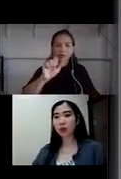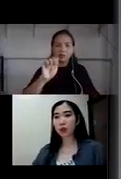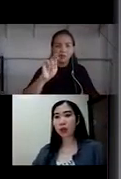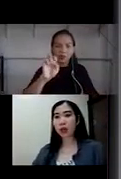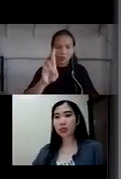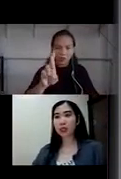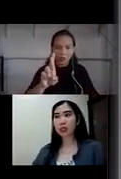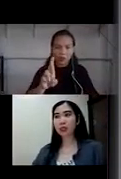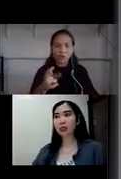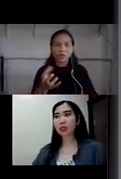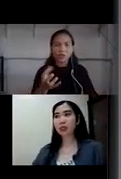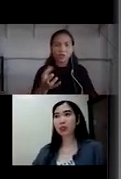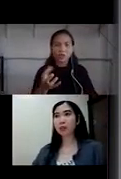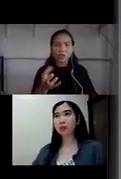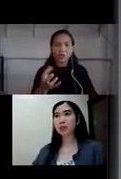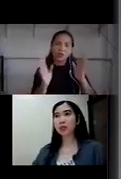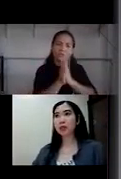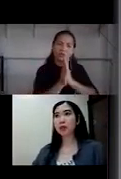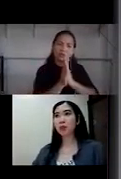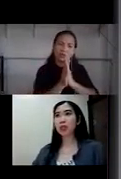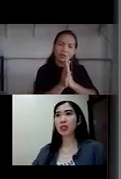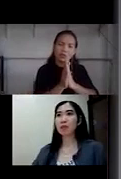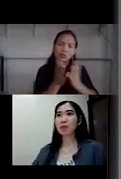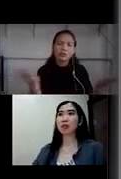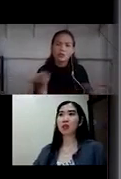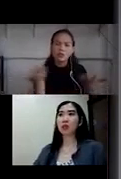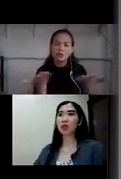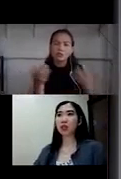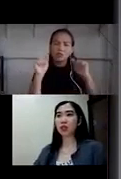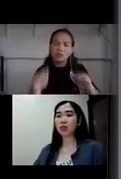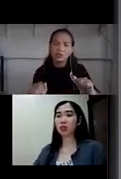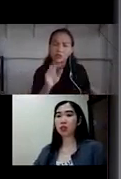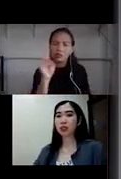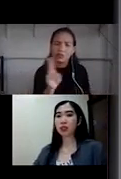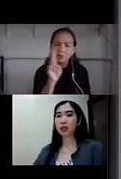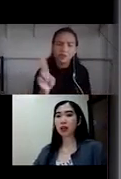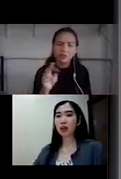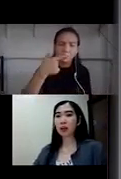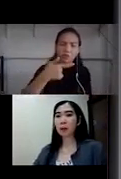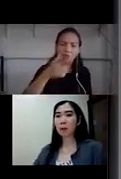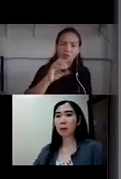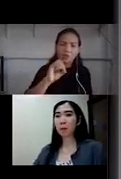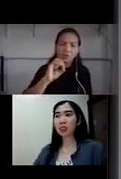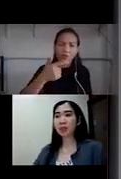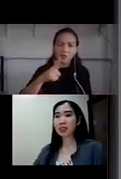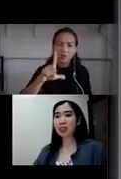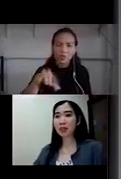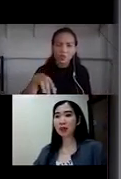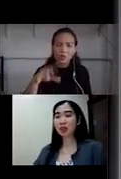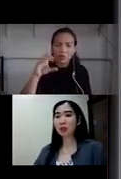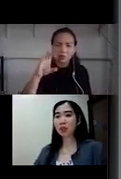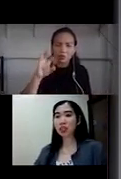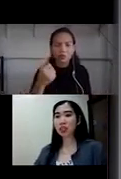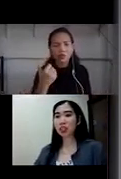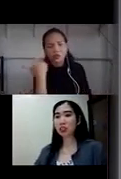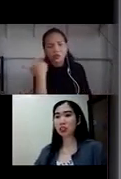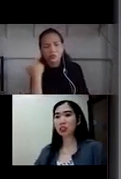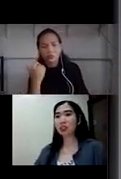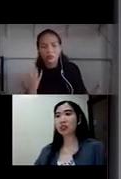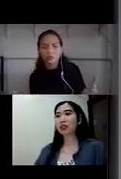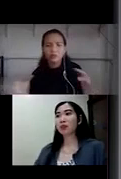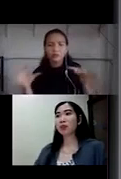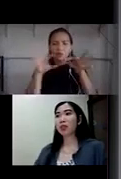you want to ask if saan ba pwedeng gamitin yung Google Docs, maliban sa